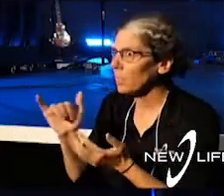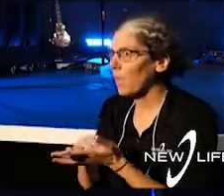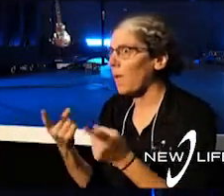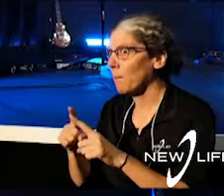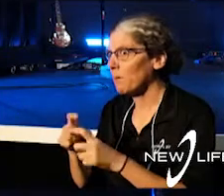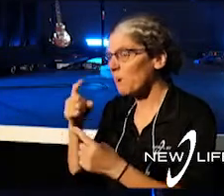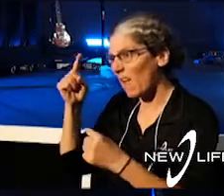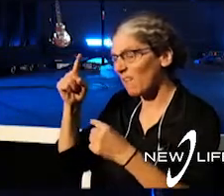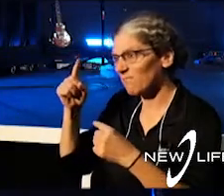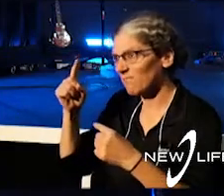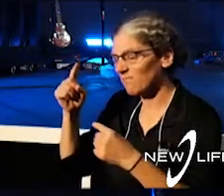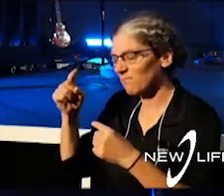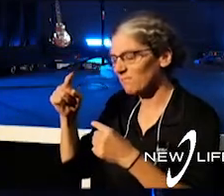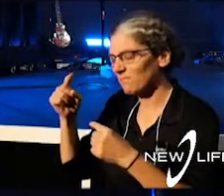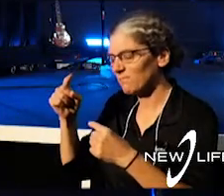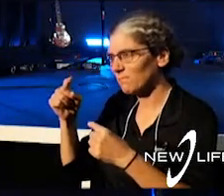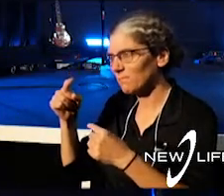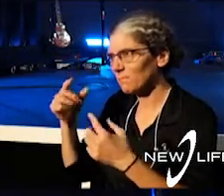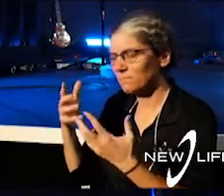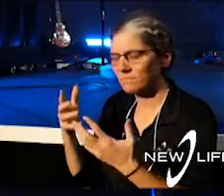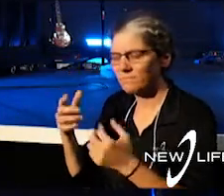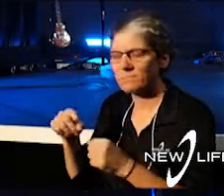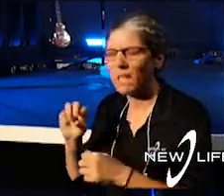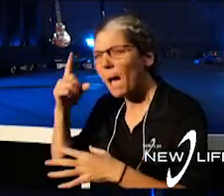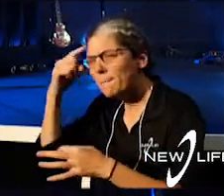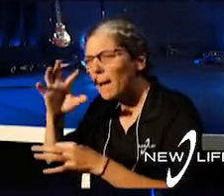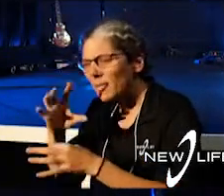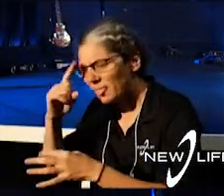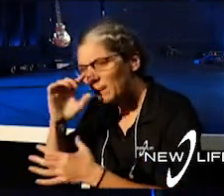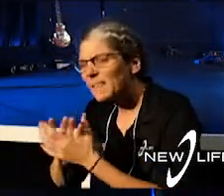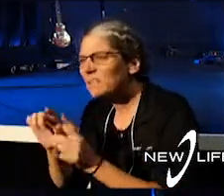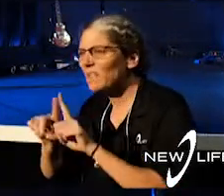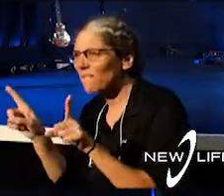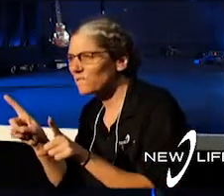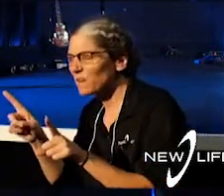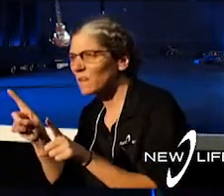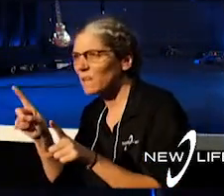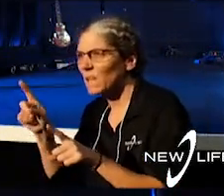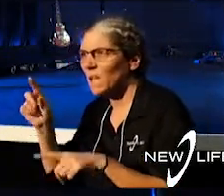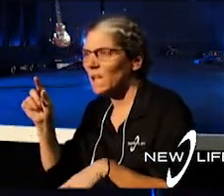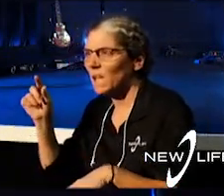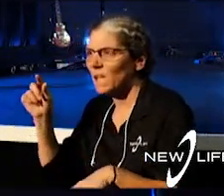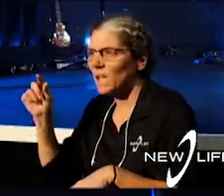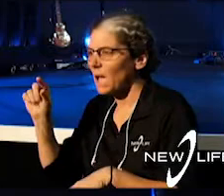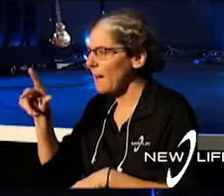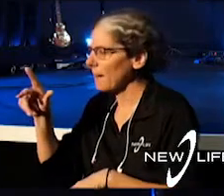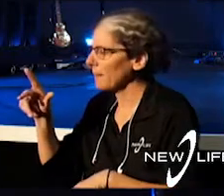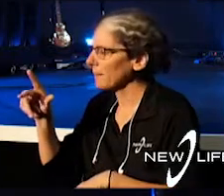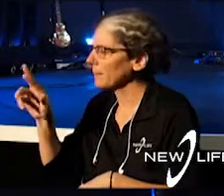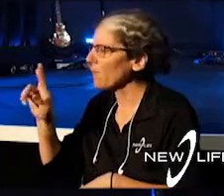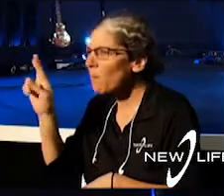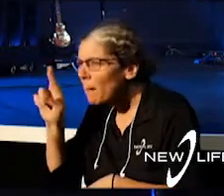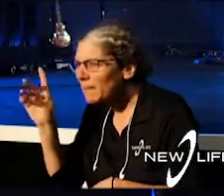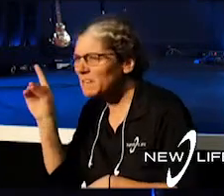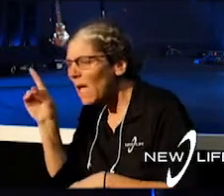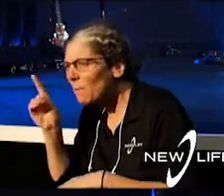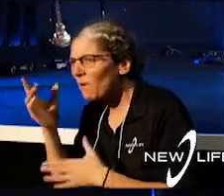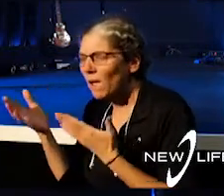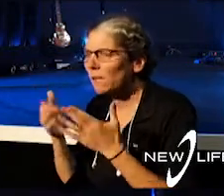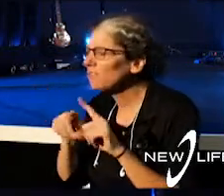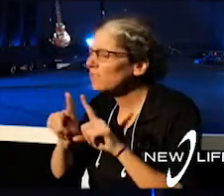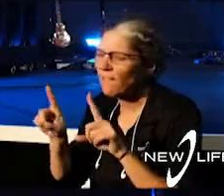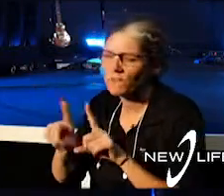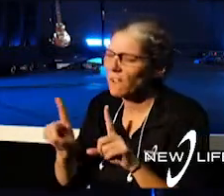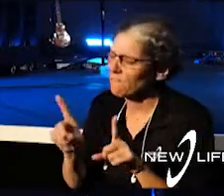about. Right? We have a difference in beliefs. We have a difference in politics. We have a difference in believing how kids should be raised.